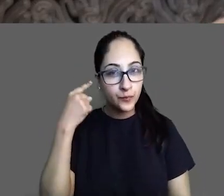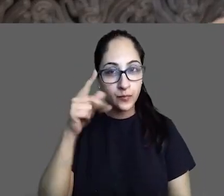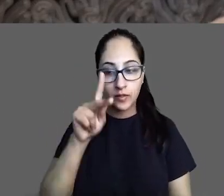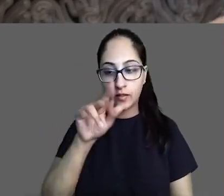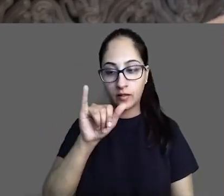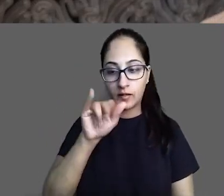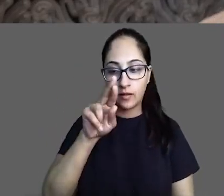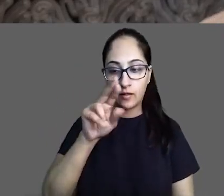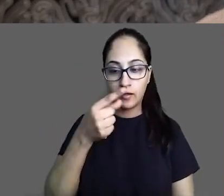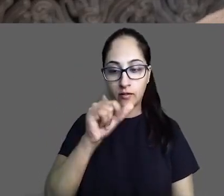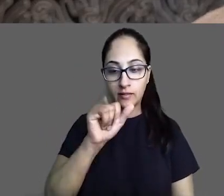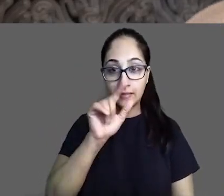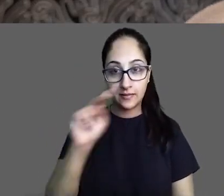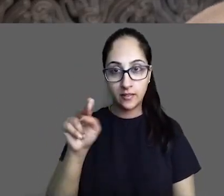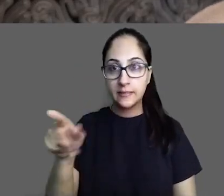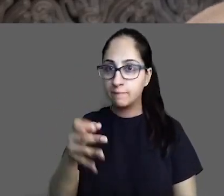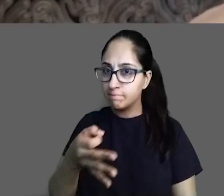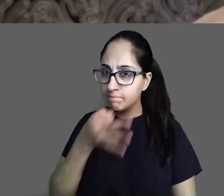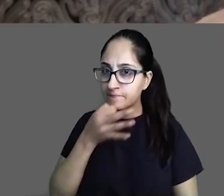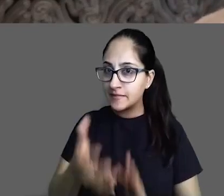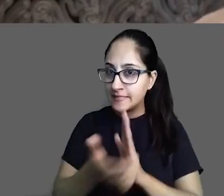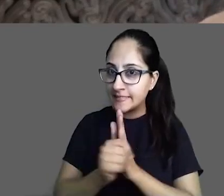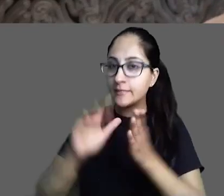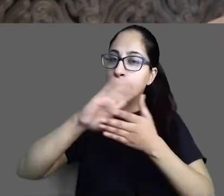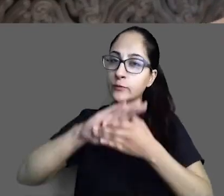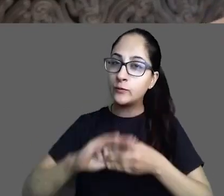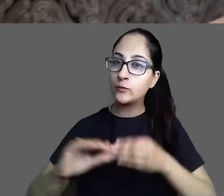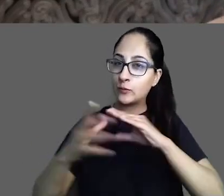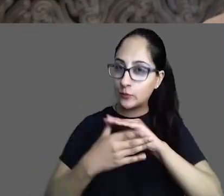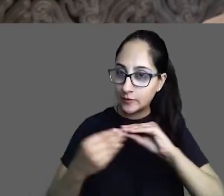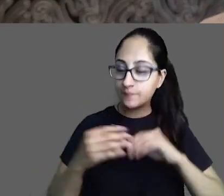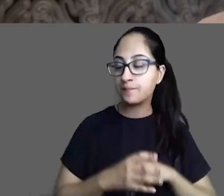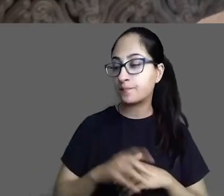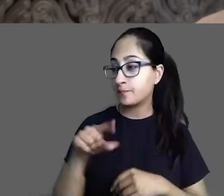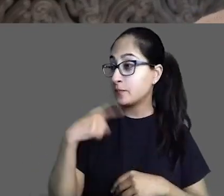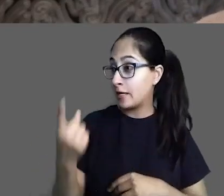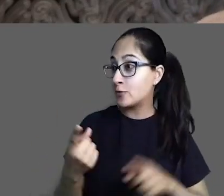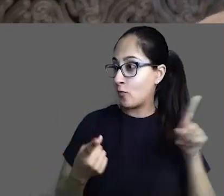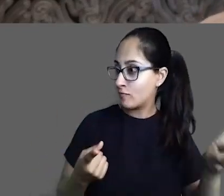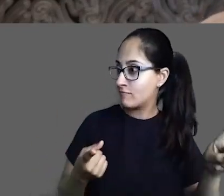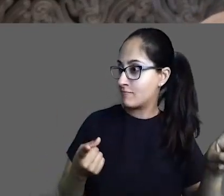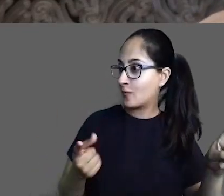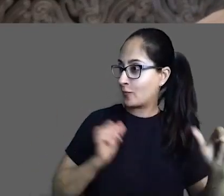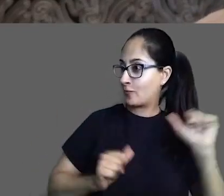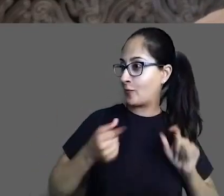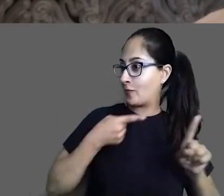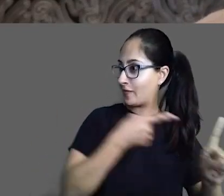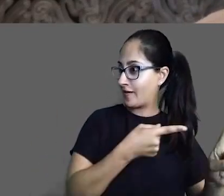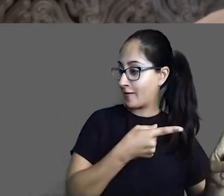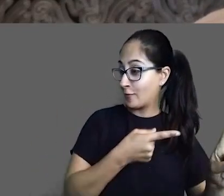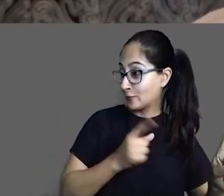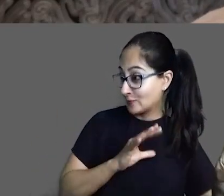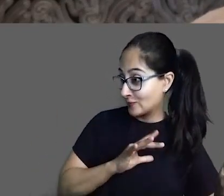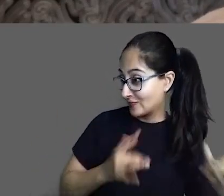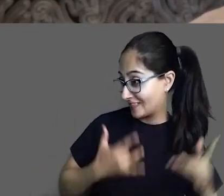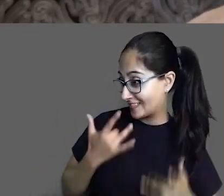epic storyteller, epic story narrator. He received the date and he nodded, and then he looked up at me and said, "I can't make